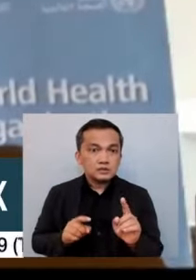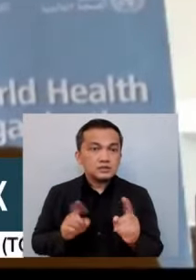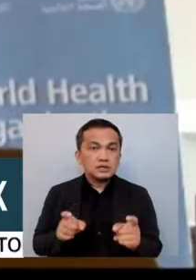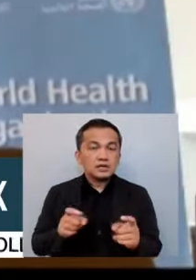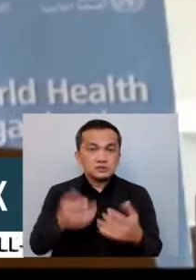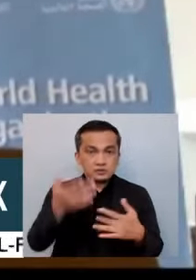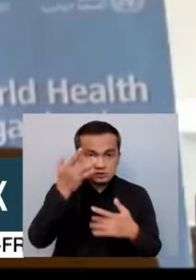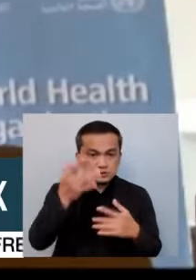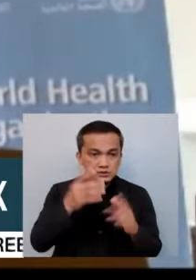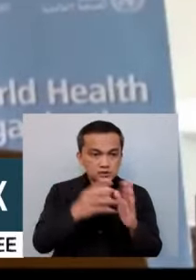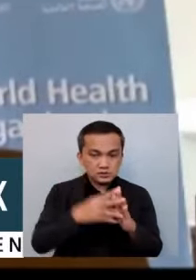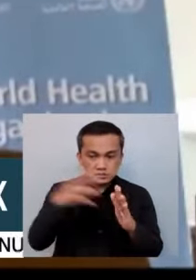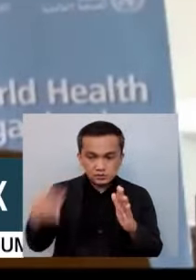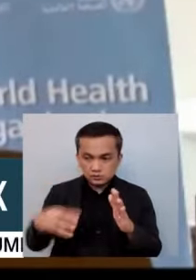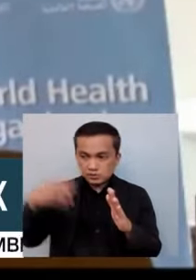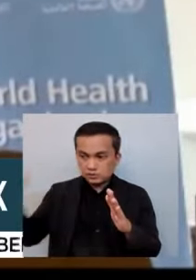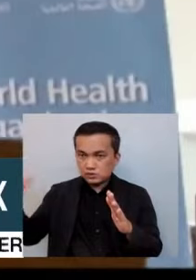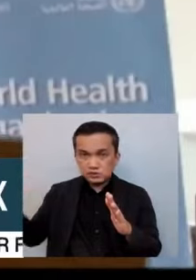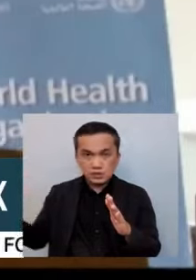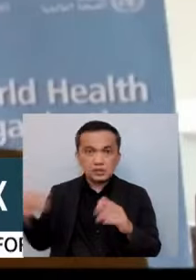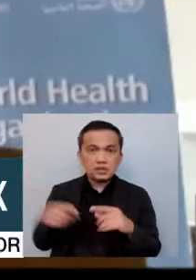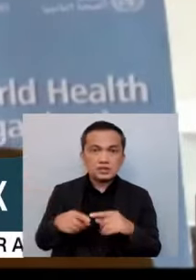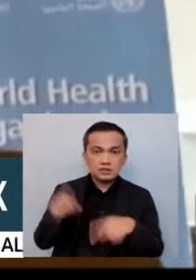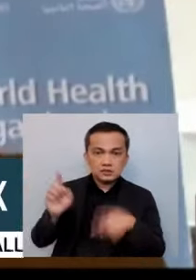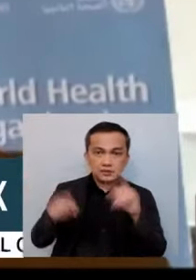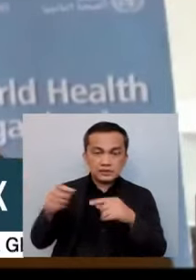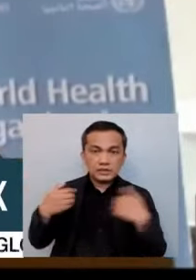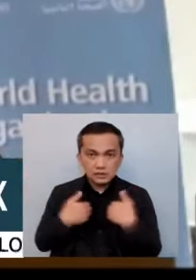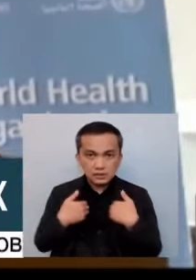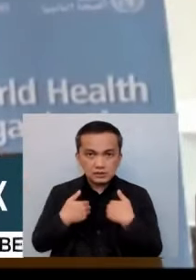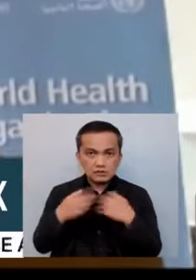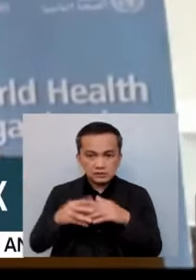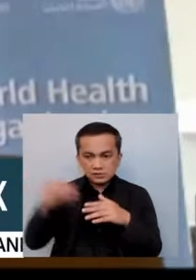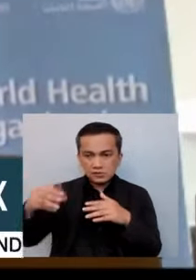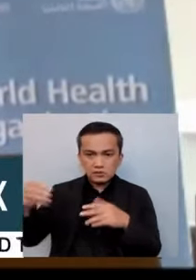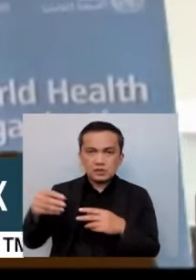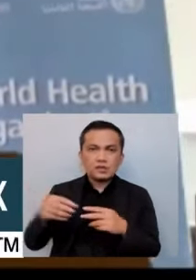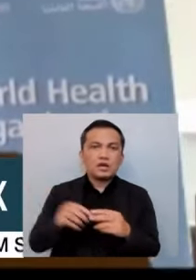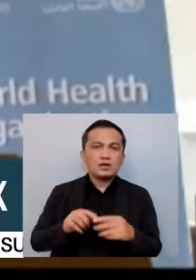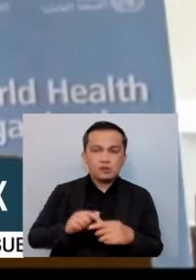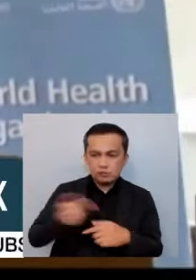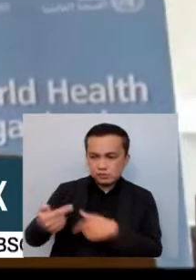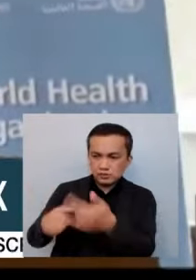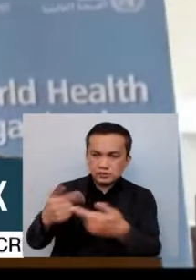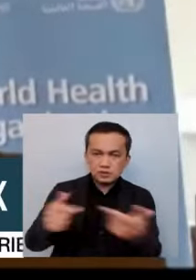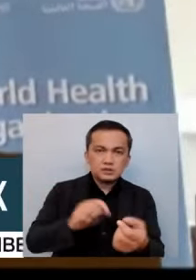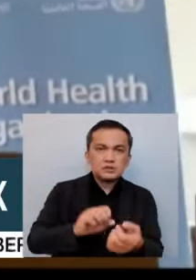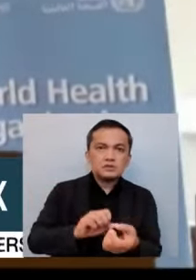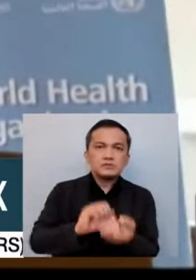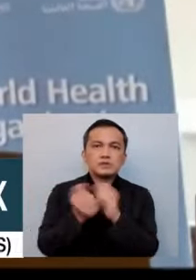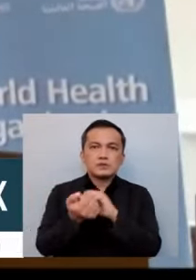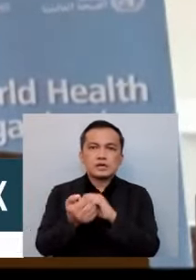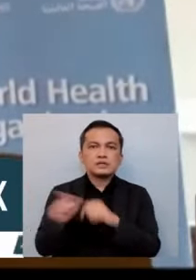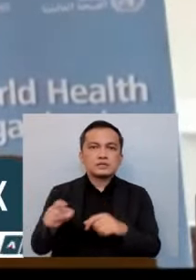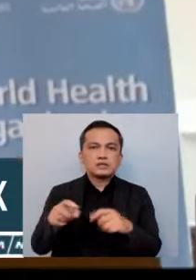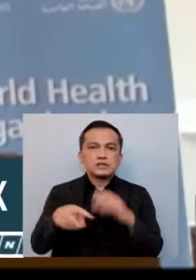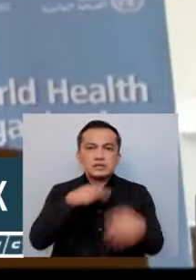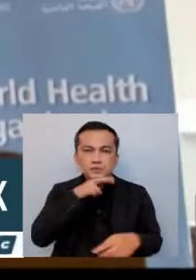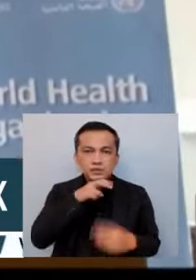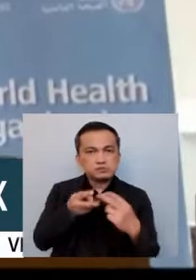one species to the next and then remaining in that species as a species, moving around within a new species, because that's when a virus can adapt to that new